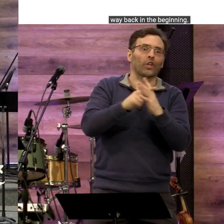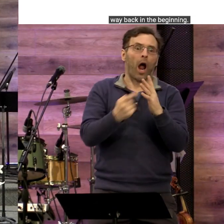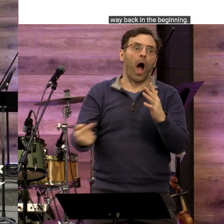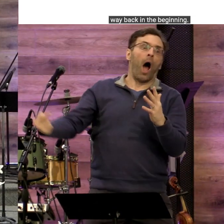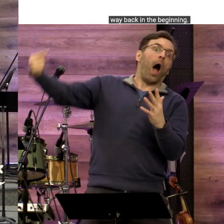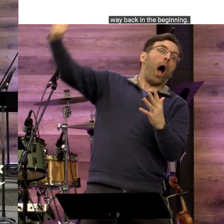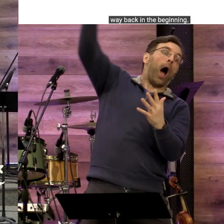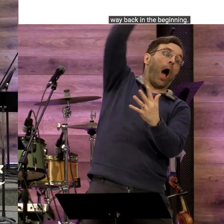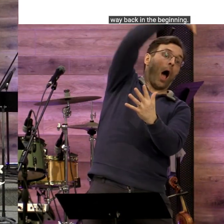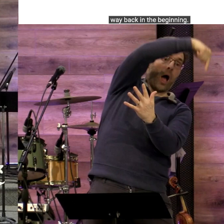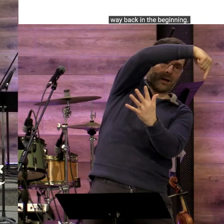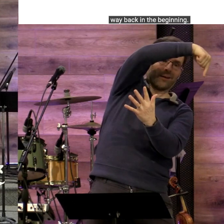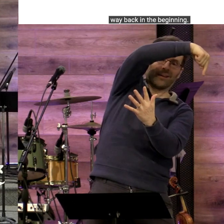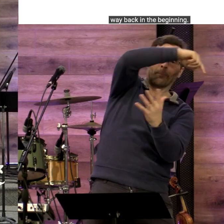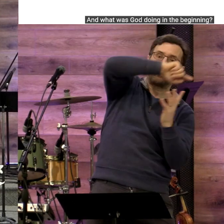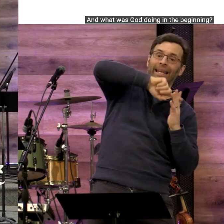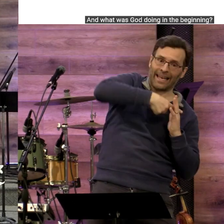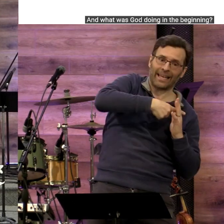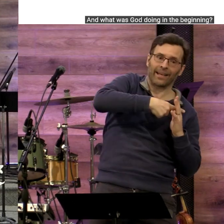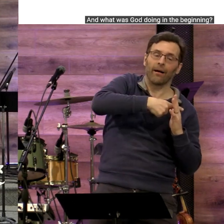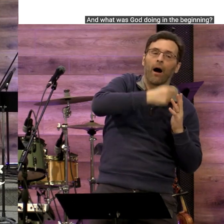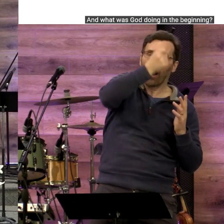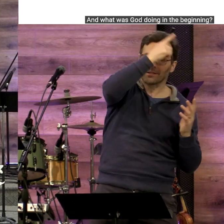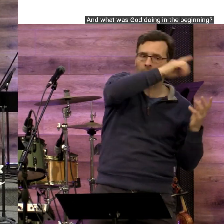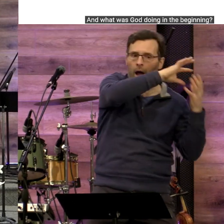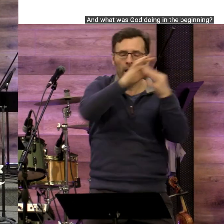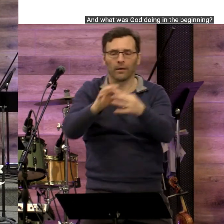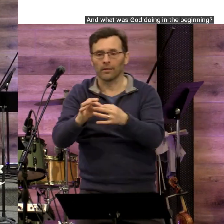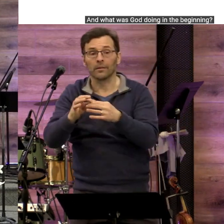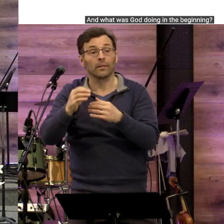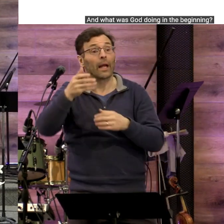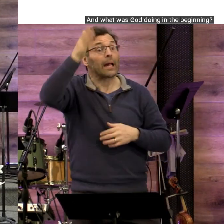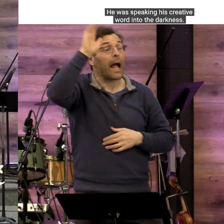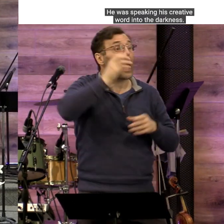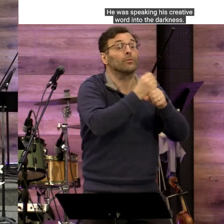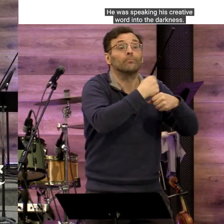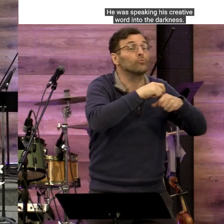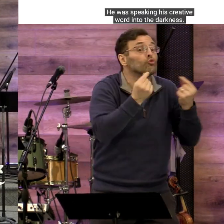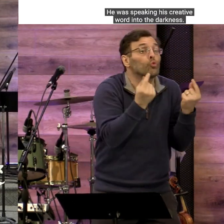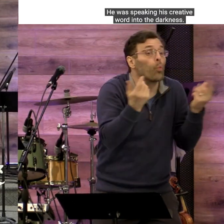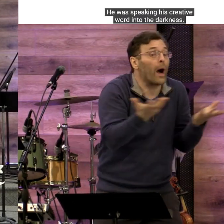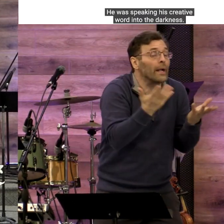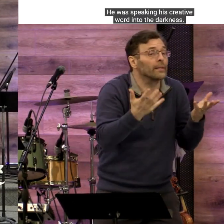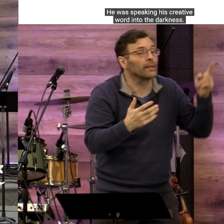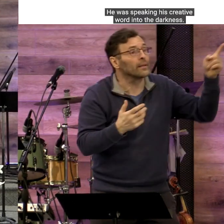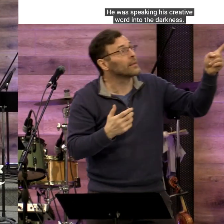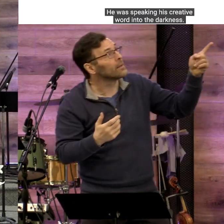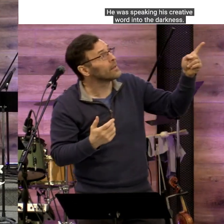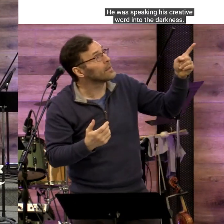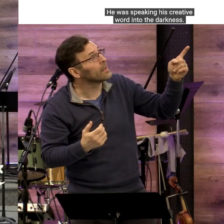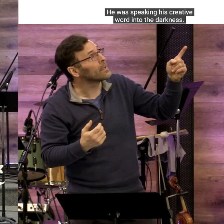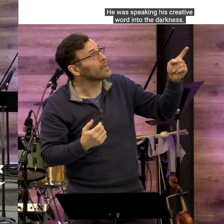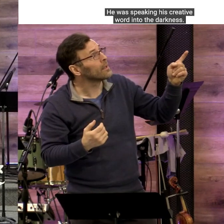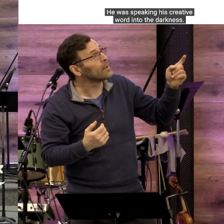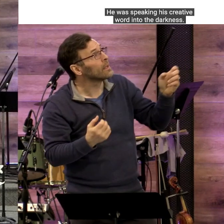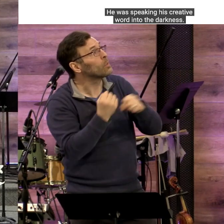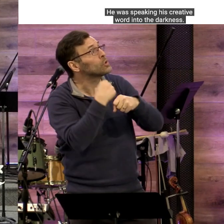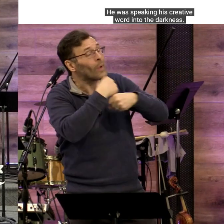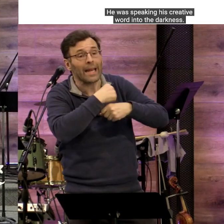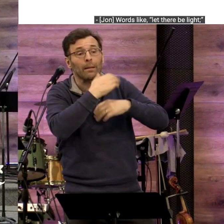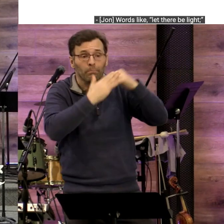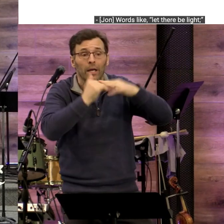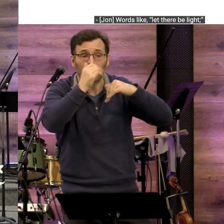way back in the beginning. And what was God doing in the beginning? He was speaking his creative word into the